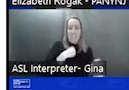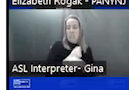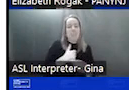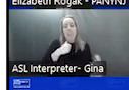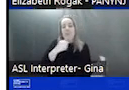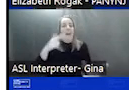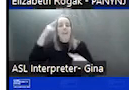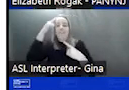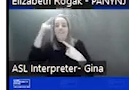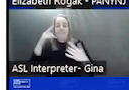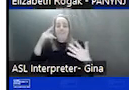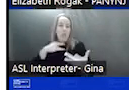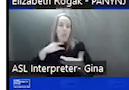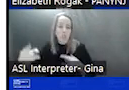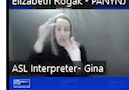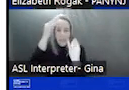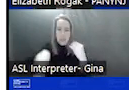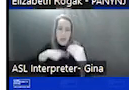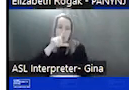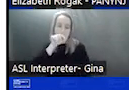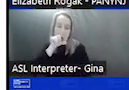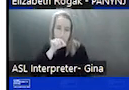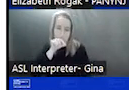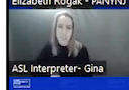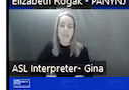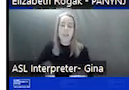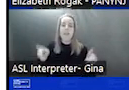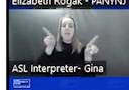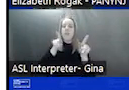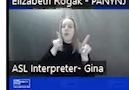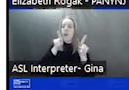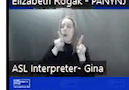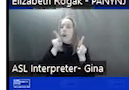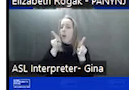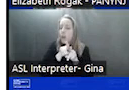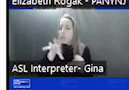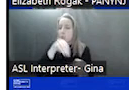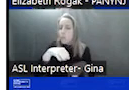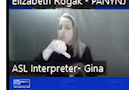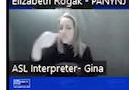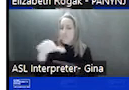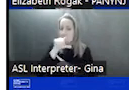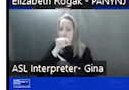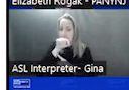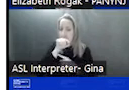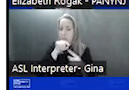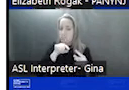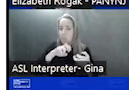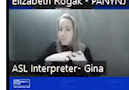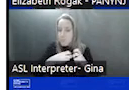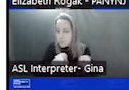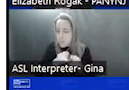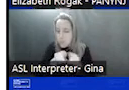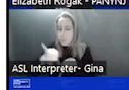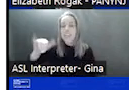also includes our year-rounders as well. The Jacob Javits Center is a notable exception, having